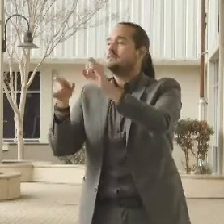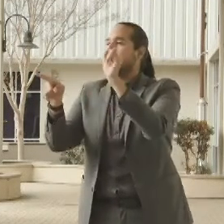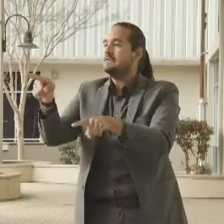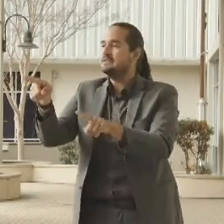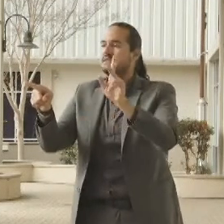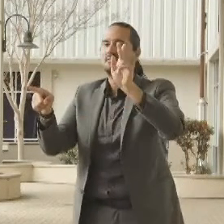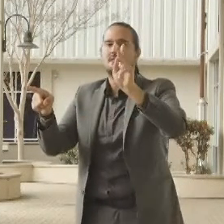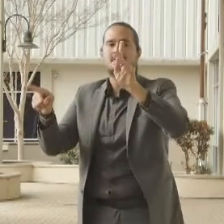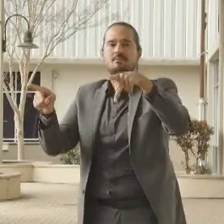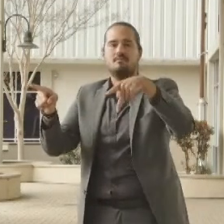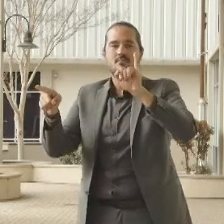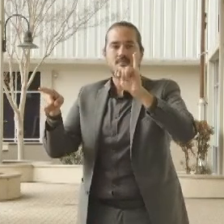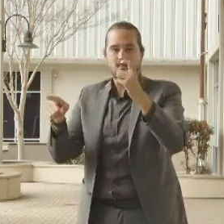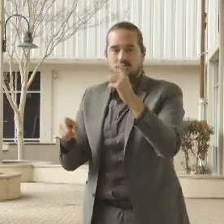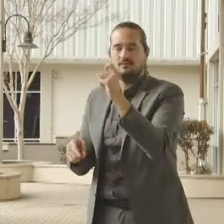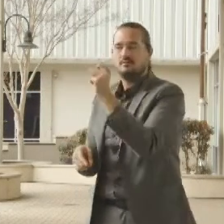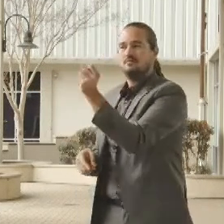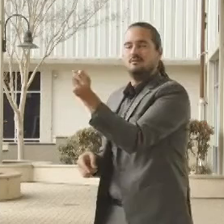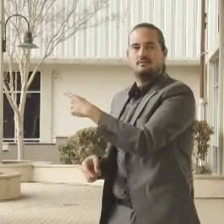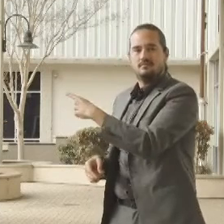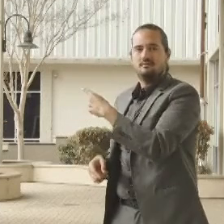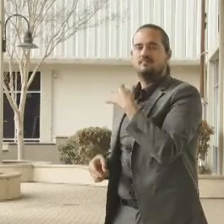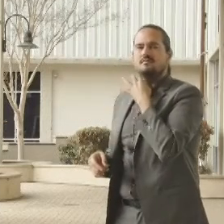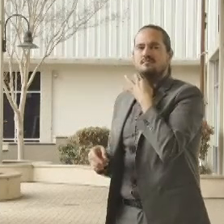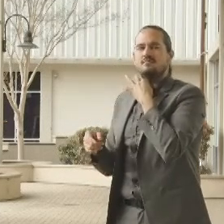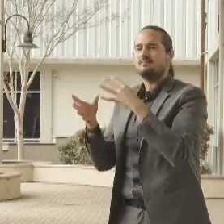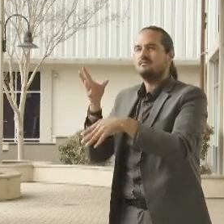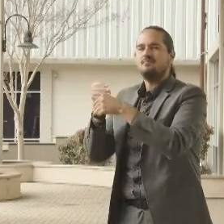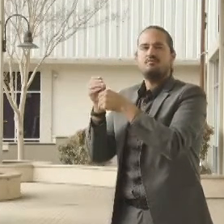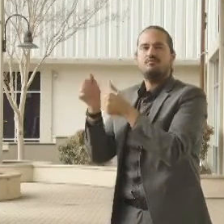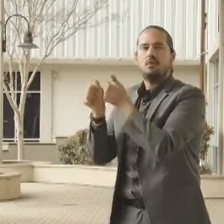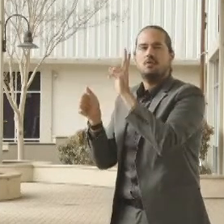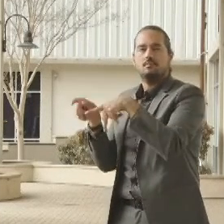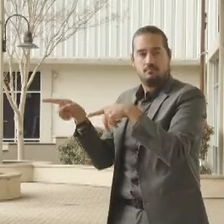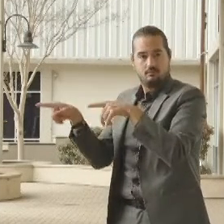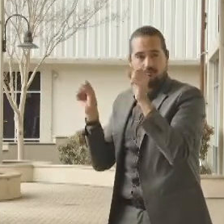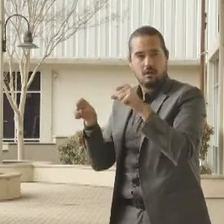I'm sorry, you had a quick. Just saying, and are there any that you can use as an example